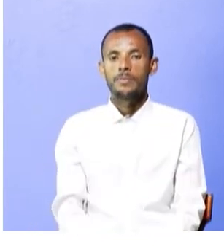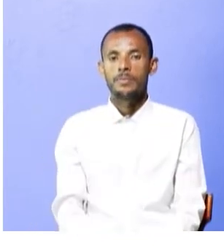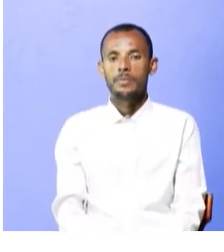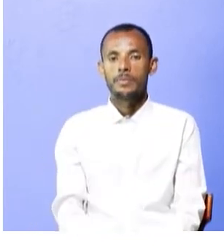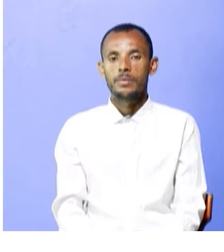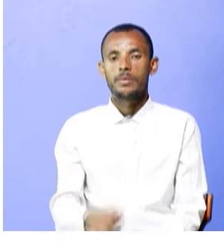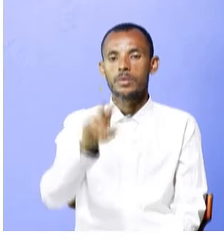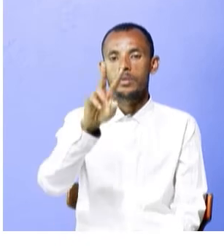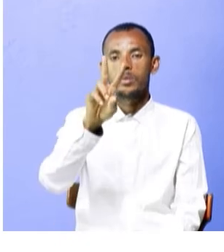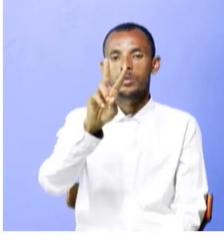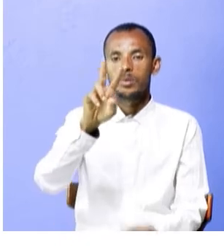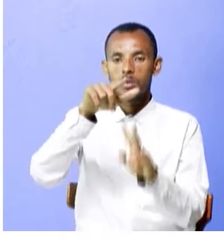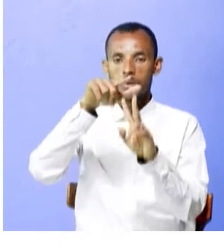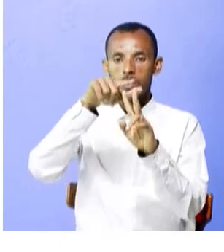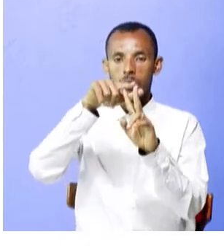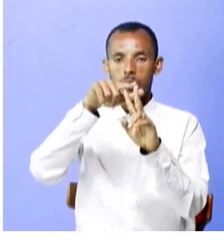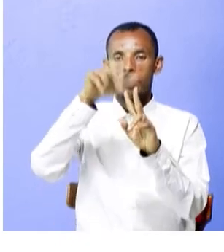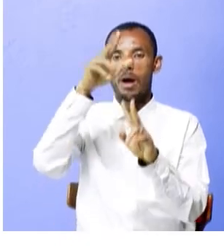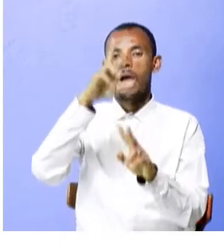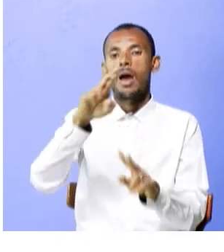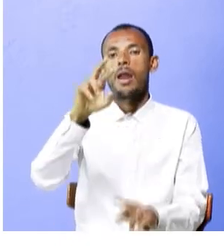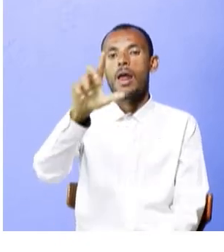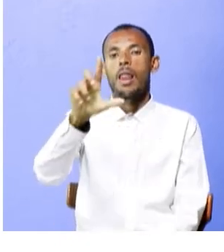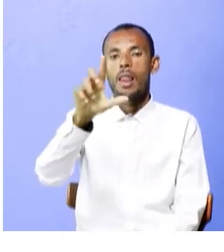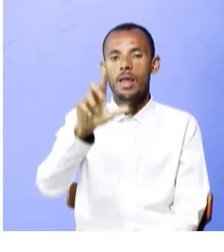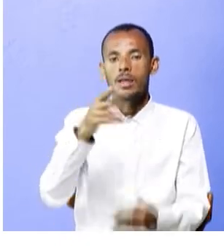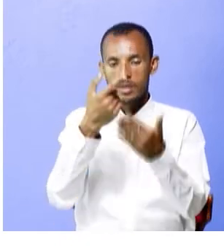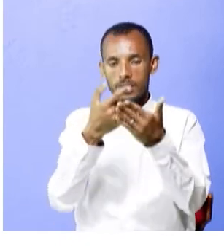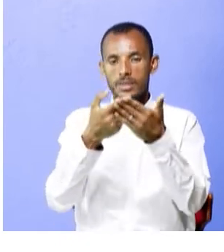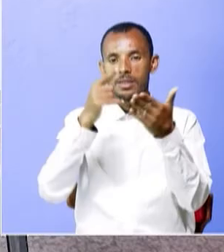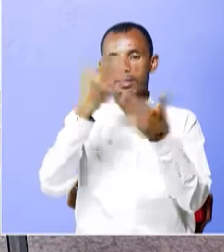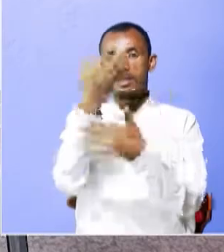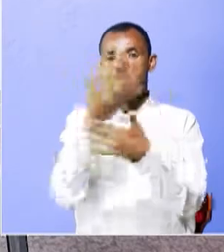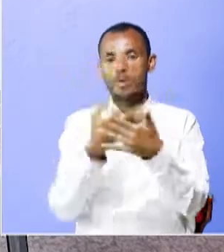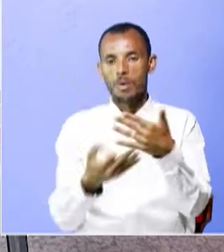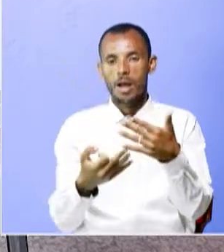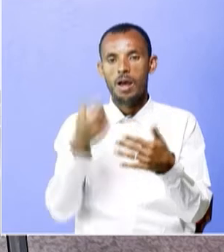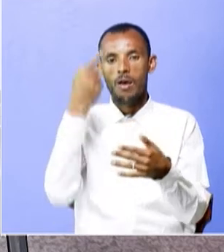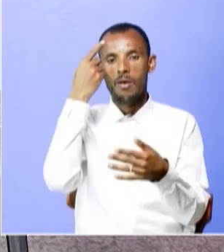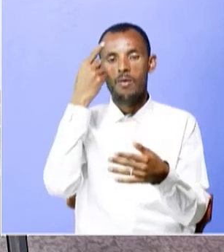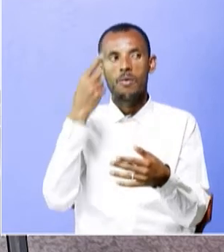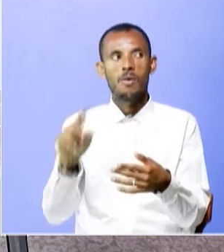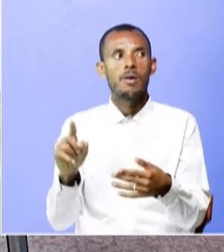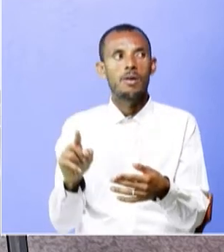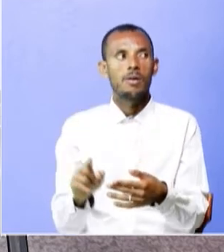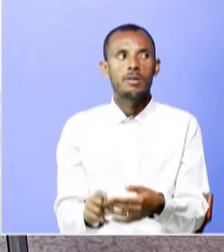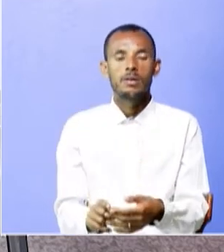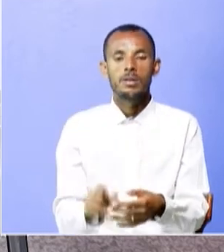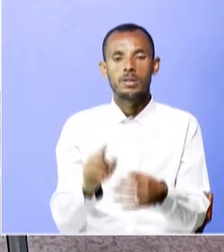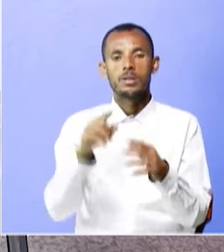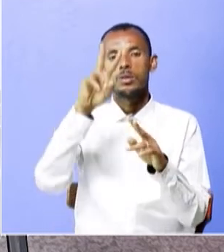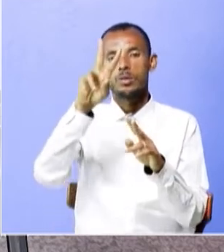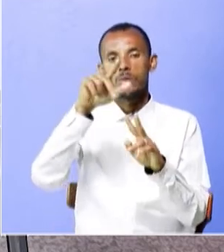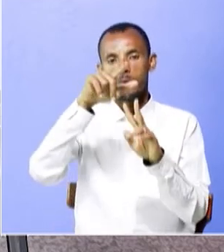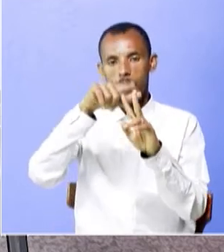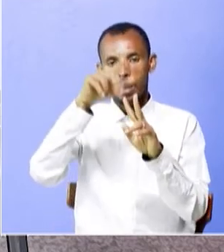2 pi r L. Okay, this is the formula for 2 pi r